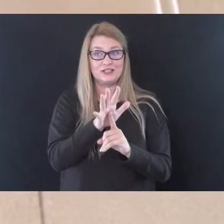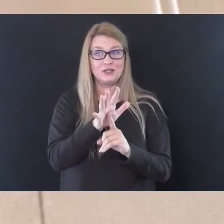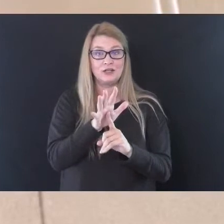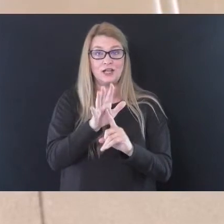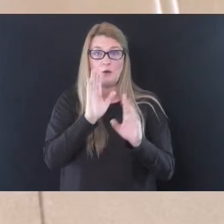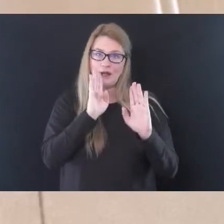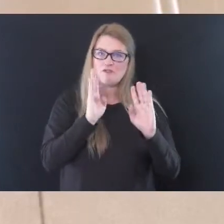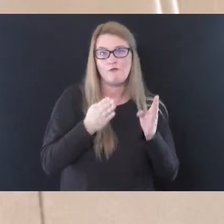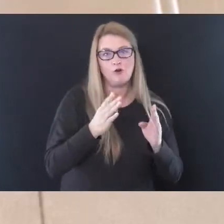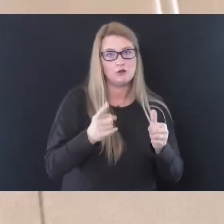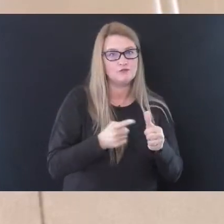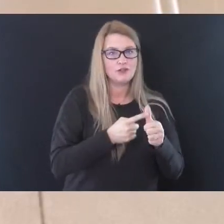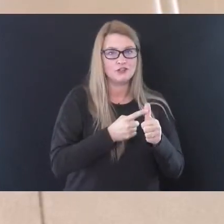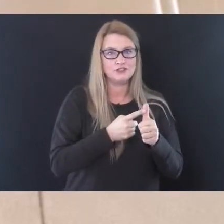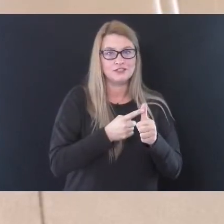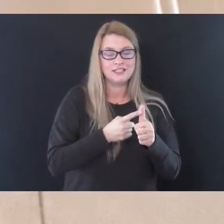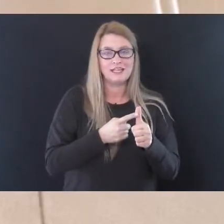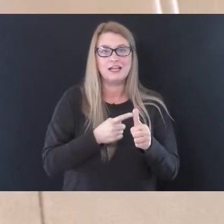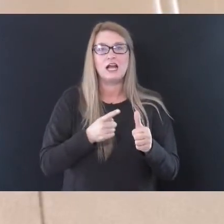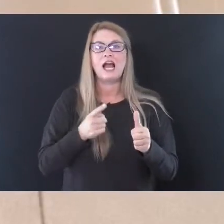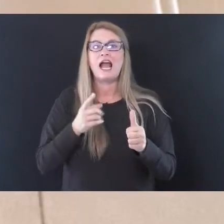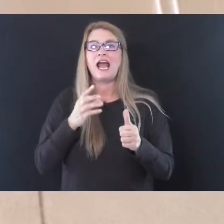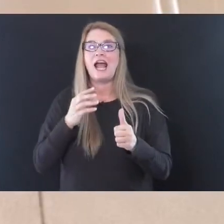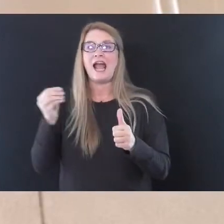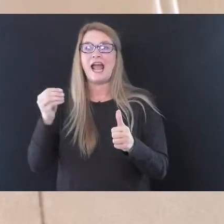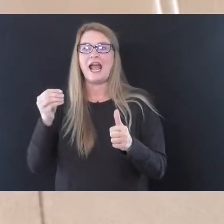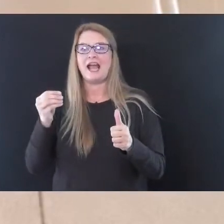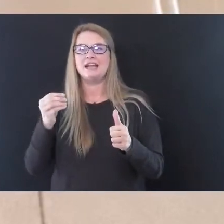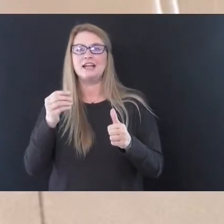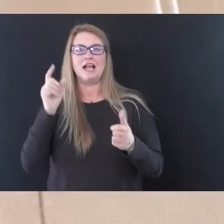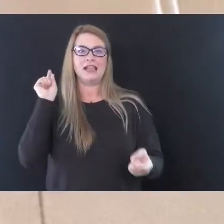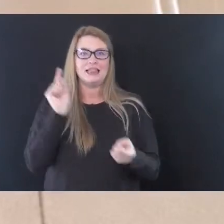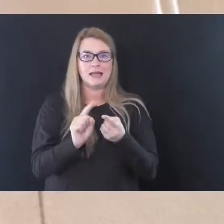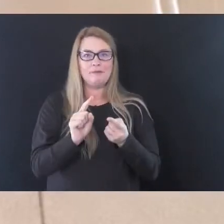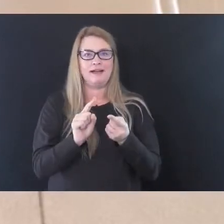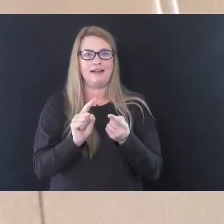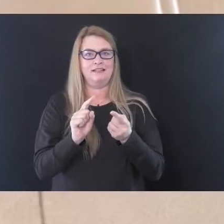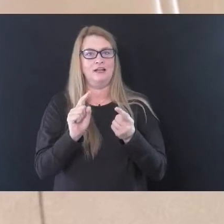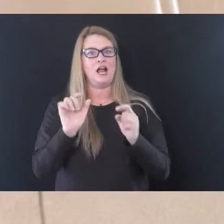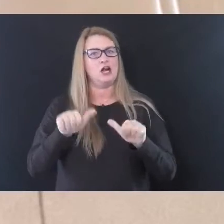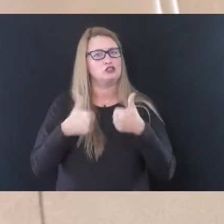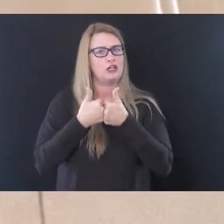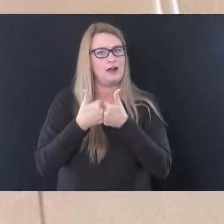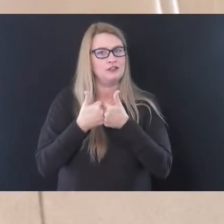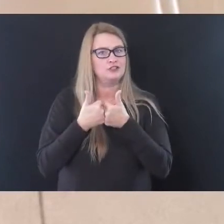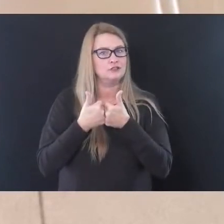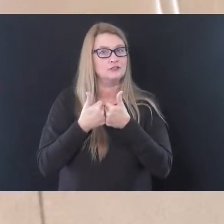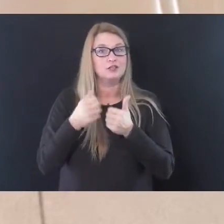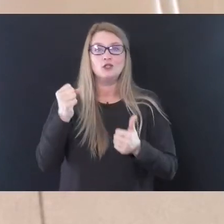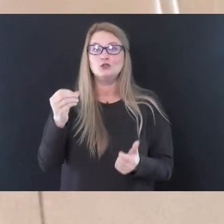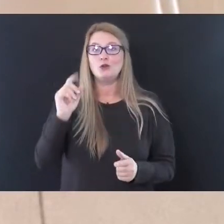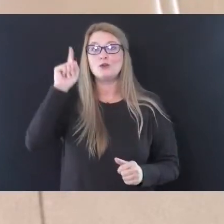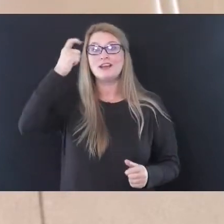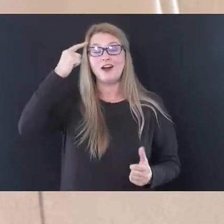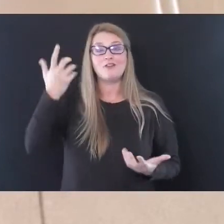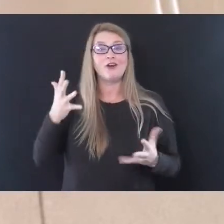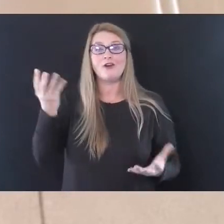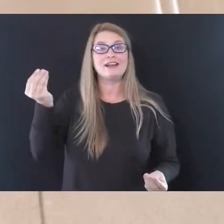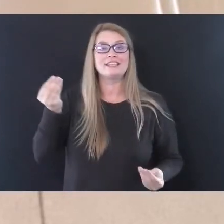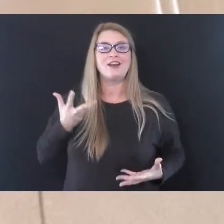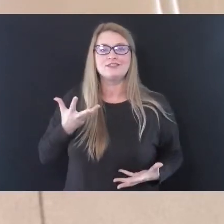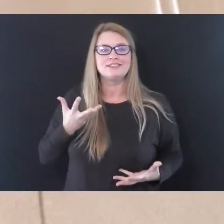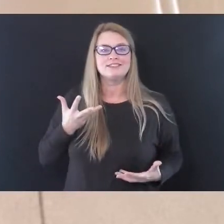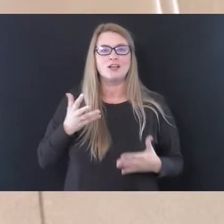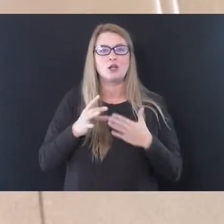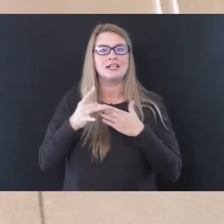get at quickly, and it also limits and mitigates challenges that we have. And that the governor continues to tell us and the